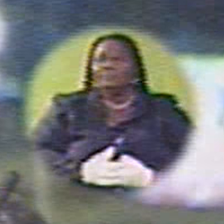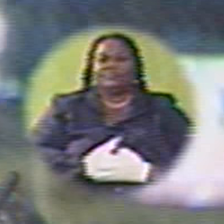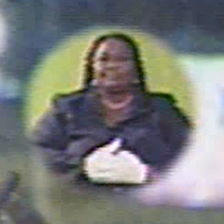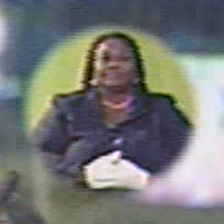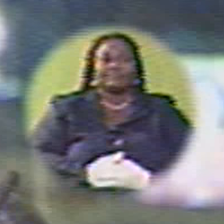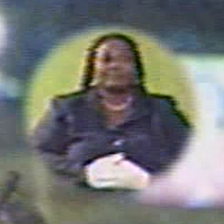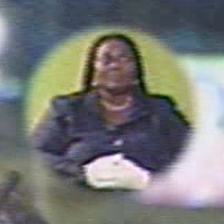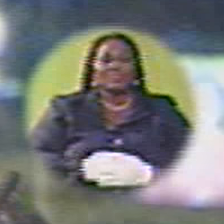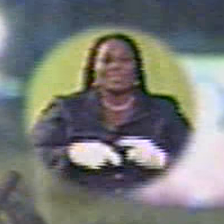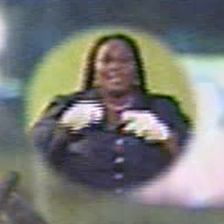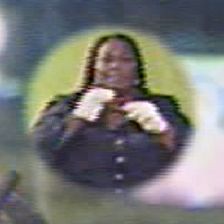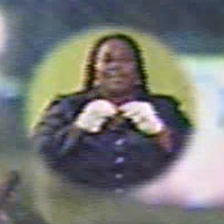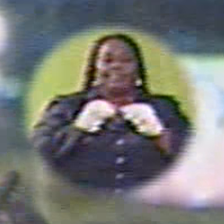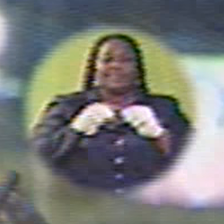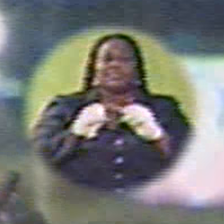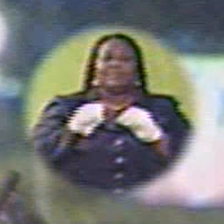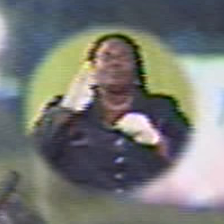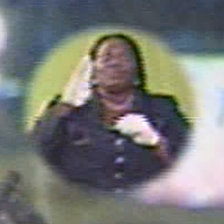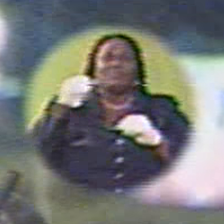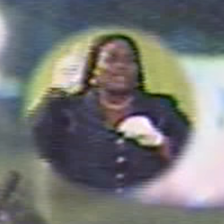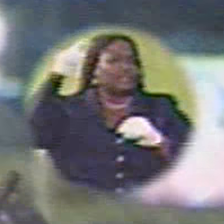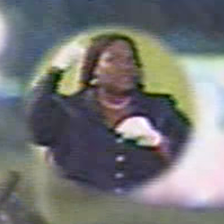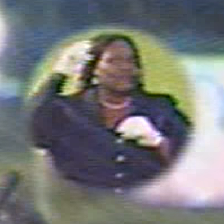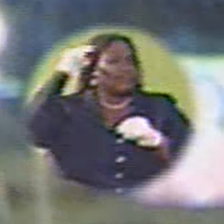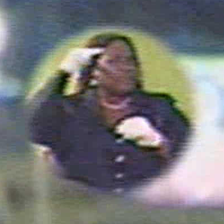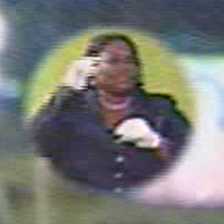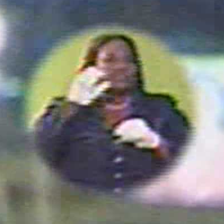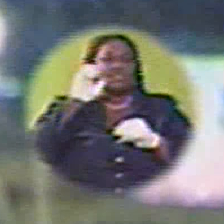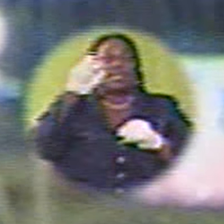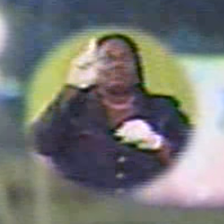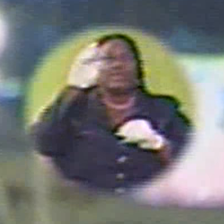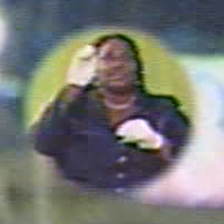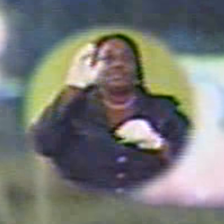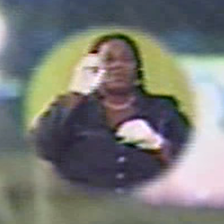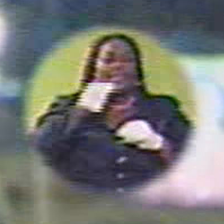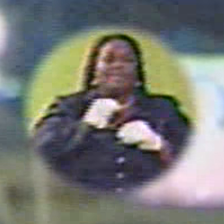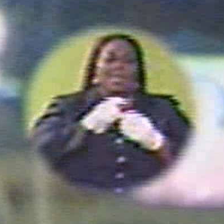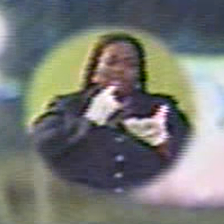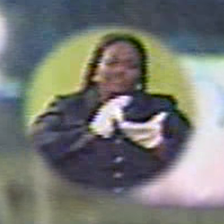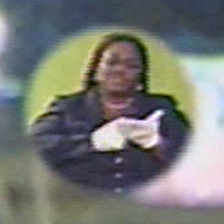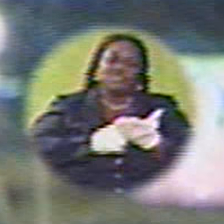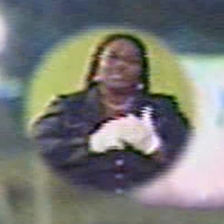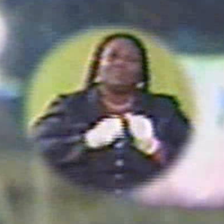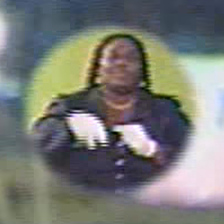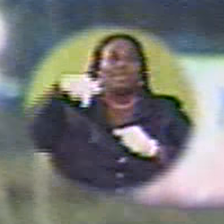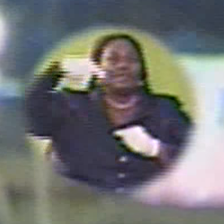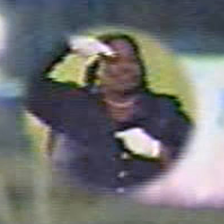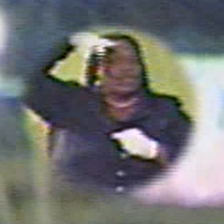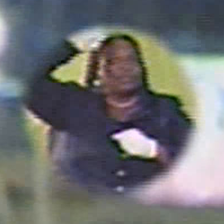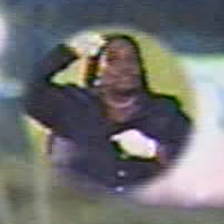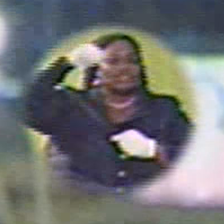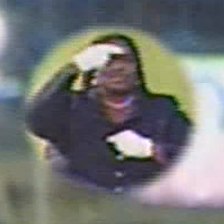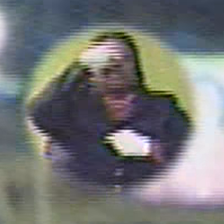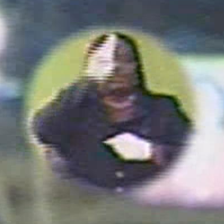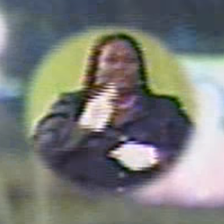Members of the Bureau of Heads of Government of the Caribbean Community, CARICOM, held discussions with Prime Minister the Honorable Baldwin Spencer on